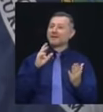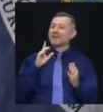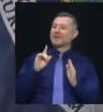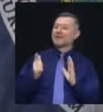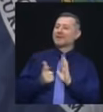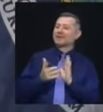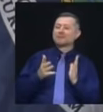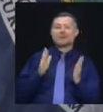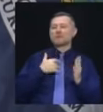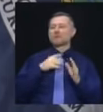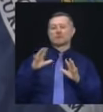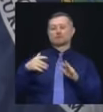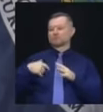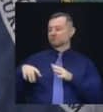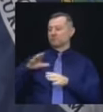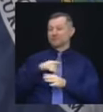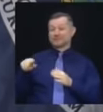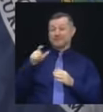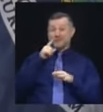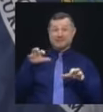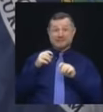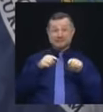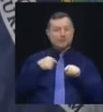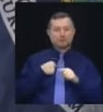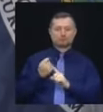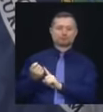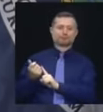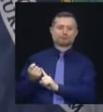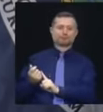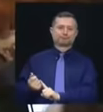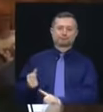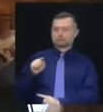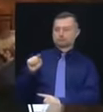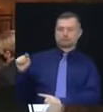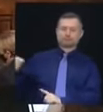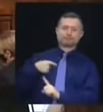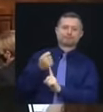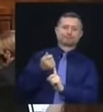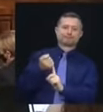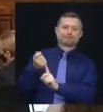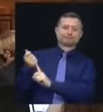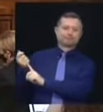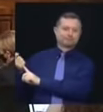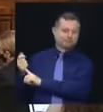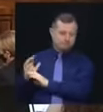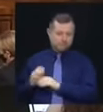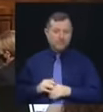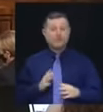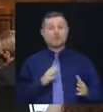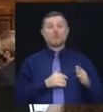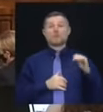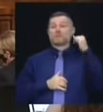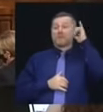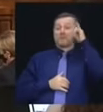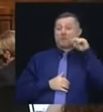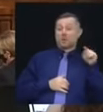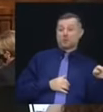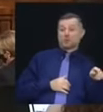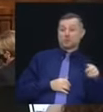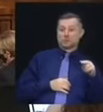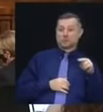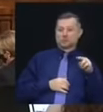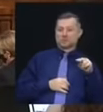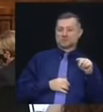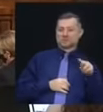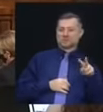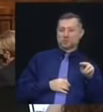Chris Horvathis from WIBB and Channel 4 in Buffalo. The word toxic has been used to describe the work environment